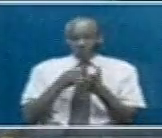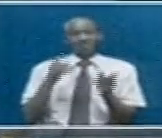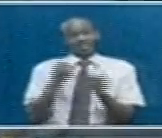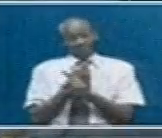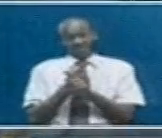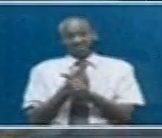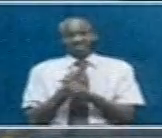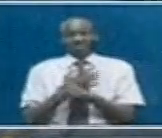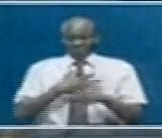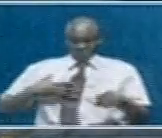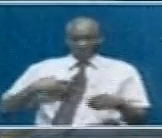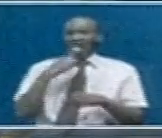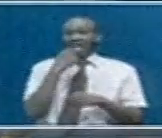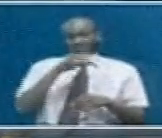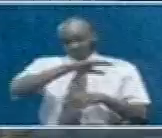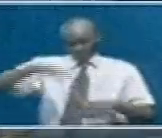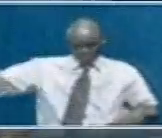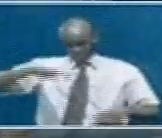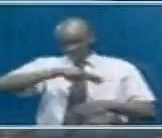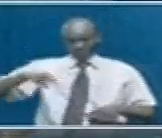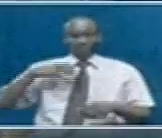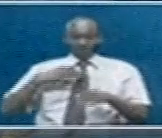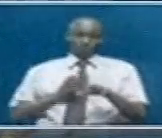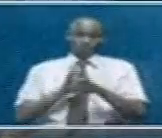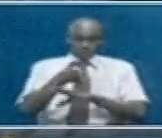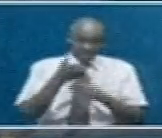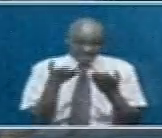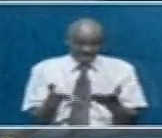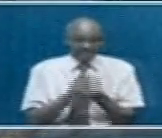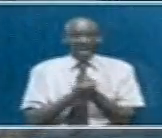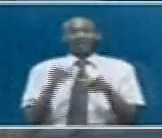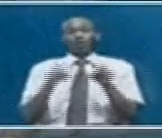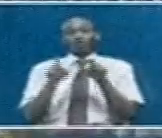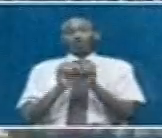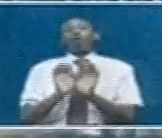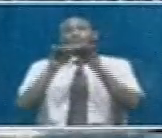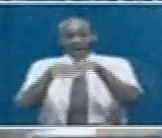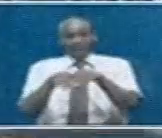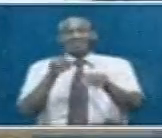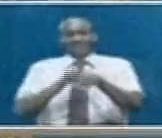crossings, and construct also standard rumble strips and road pumps where it is absolutely necessary to do so.